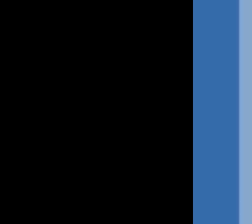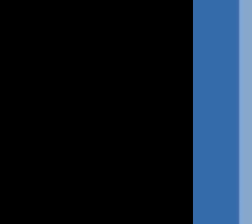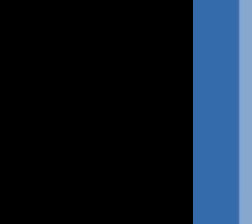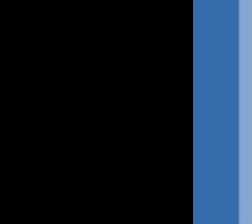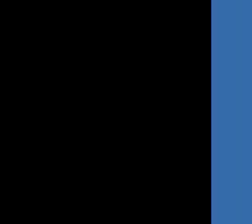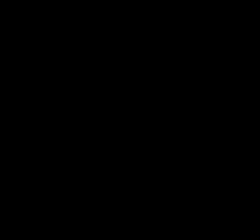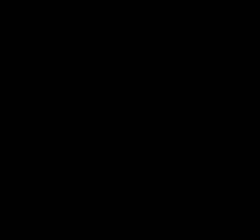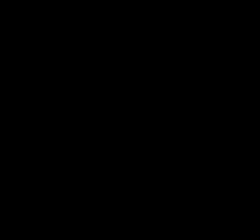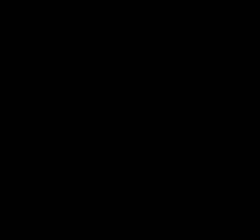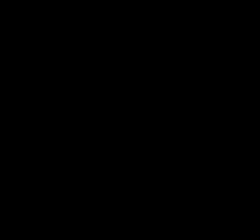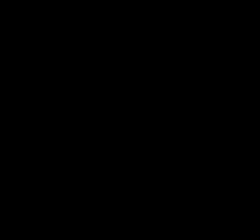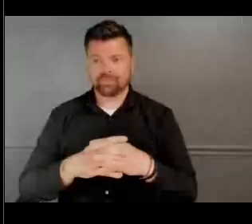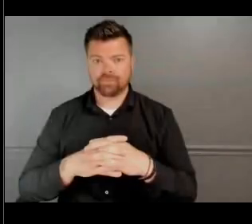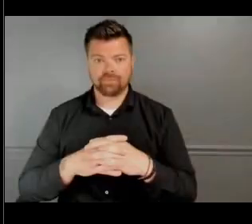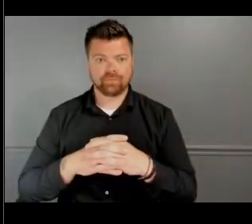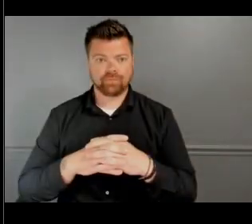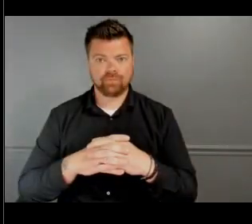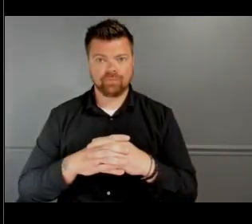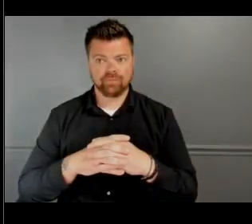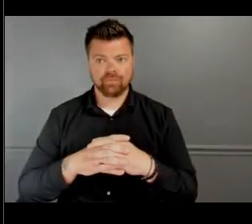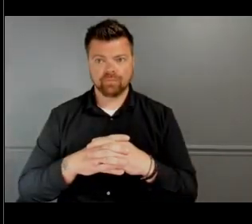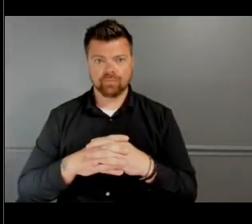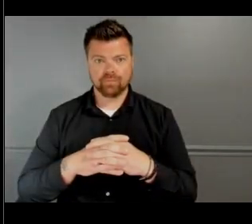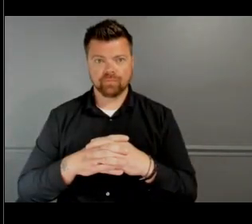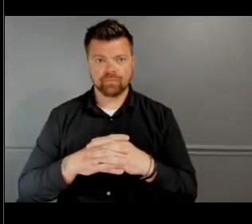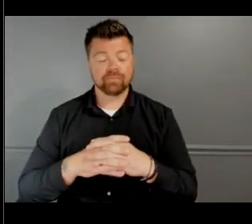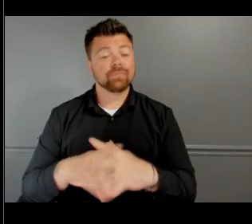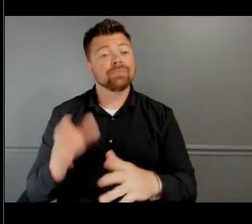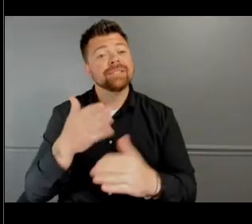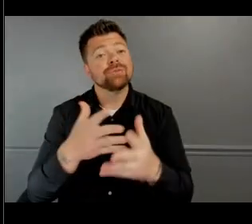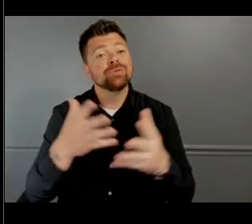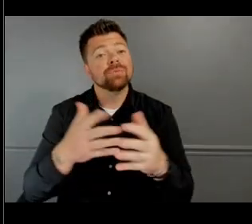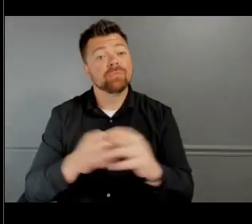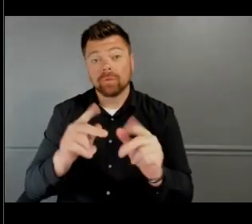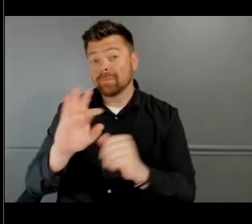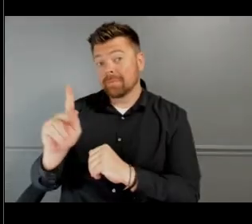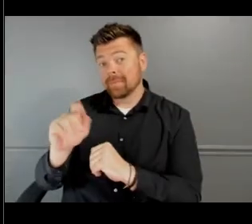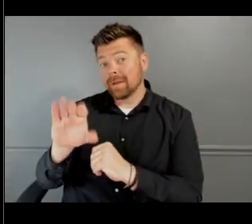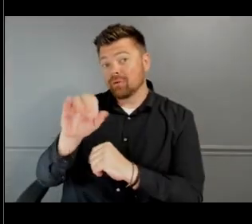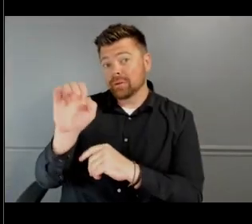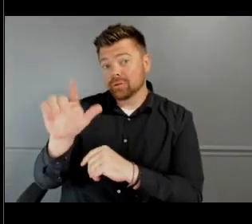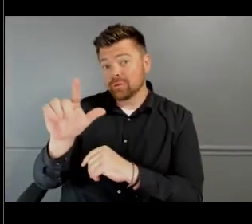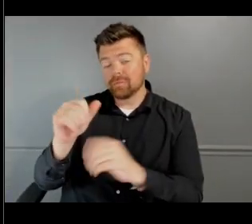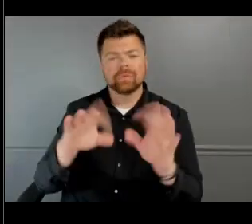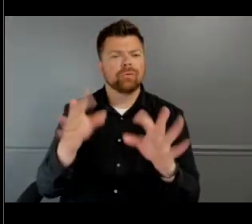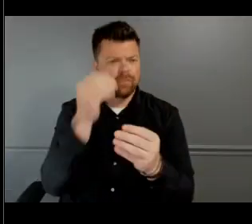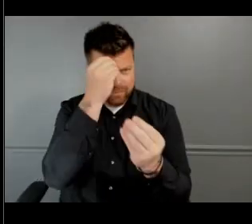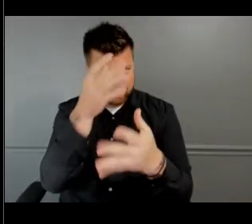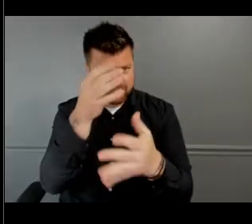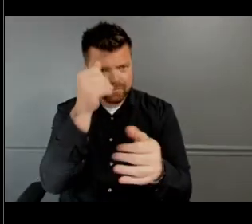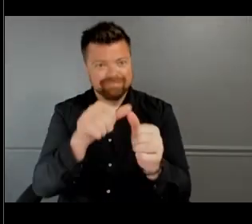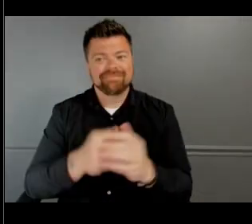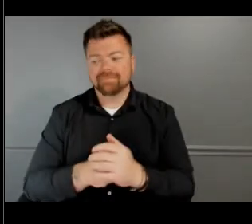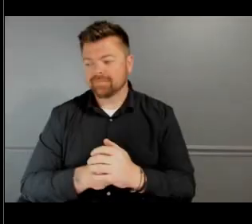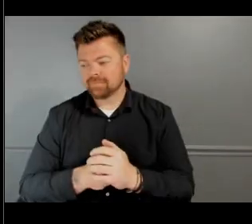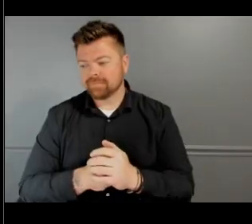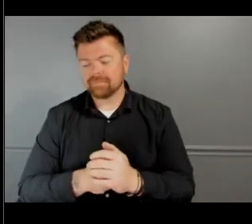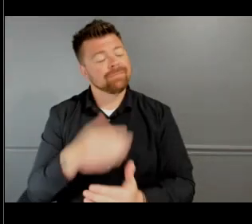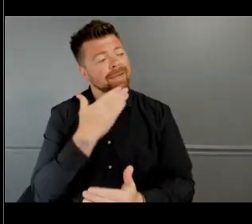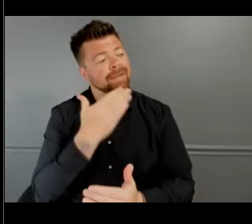All right, go ahead and close this poll. Thank you so much. And back to you, Crystal, for the key takeaways. Thank